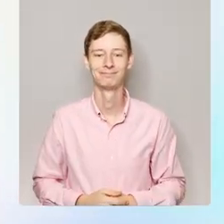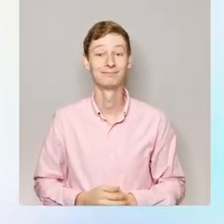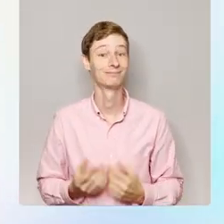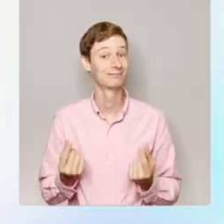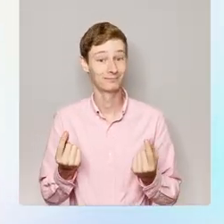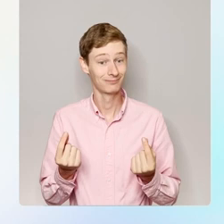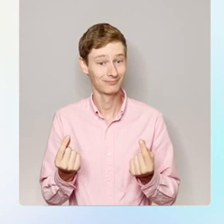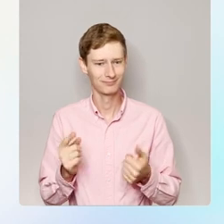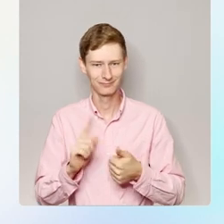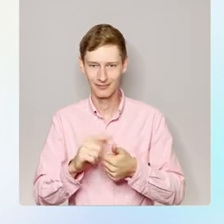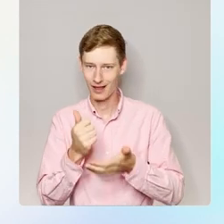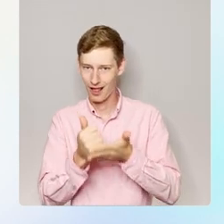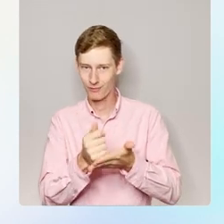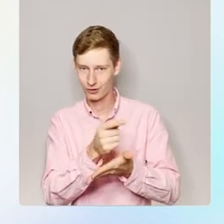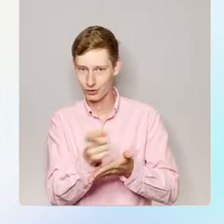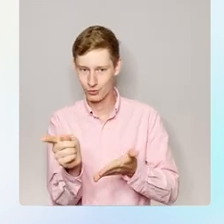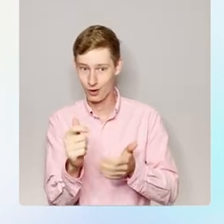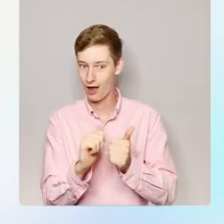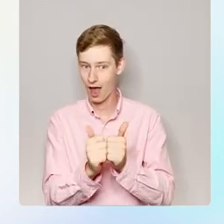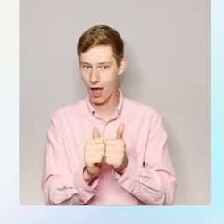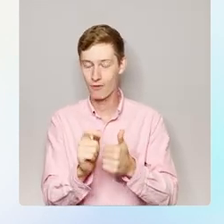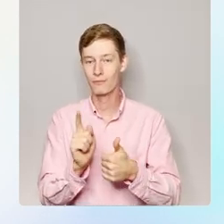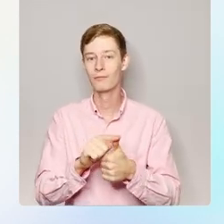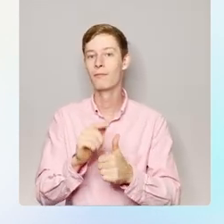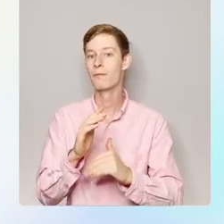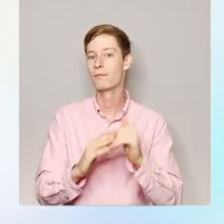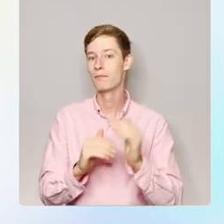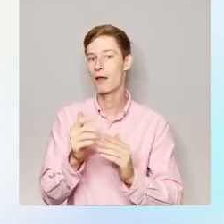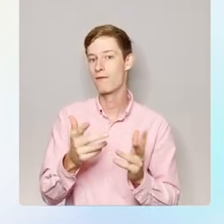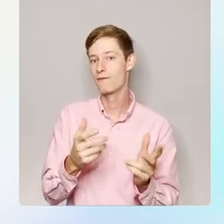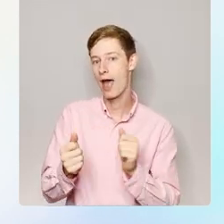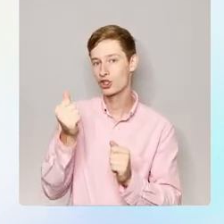creating new ways to help you, one, build